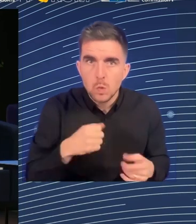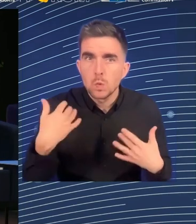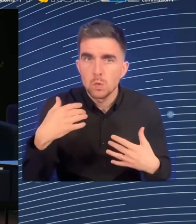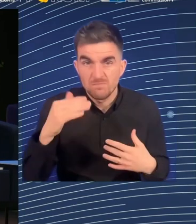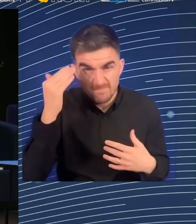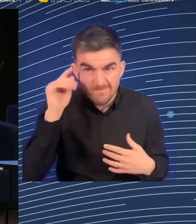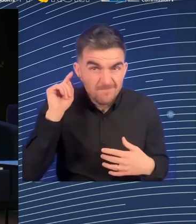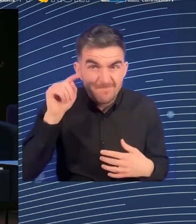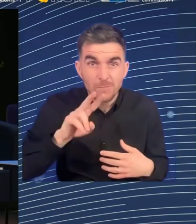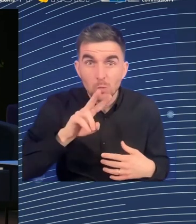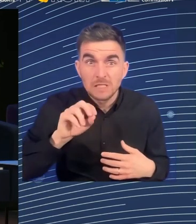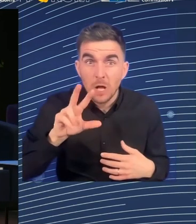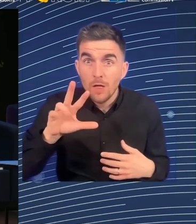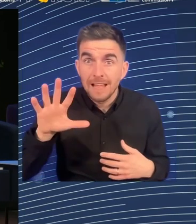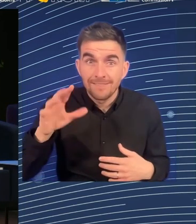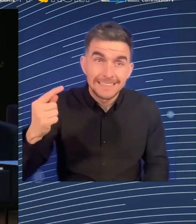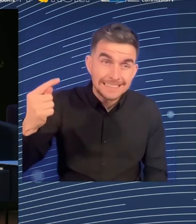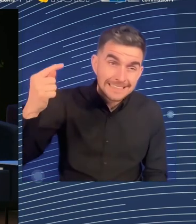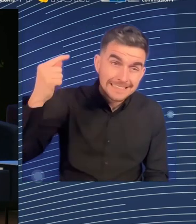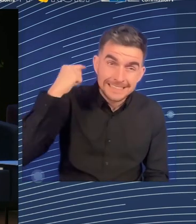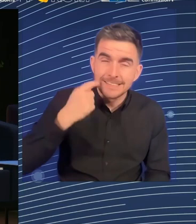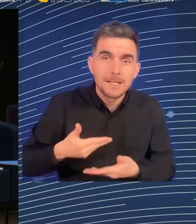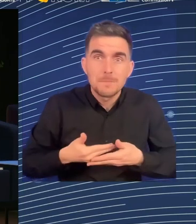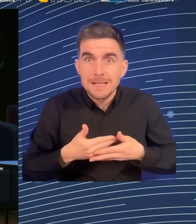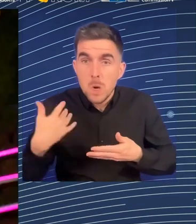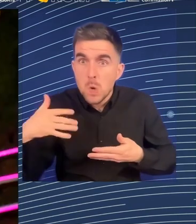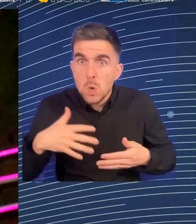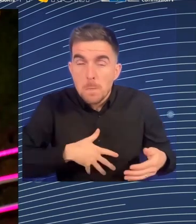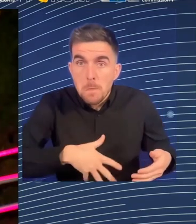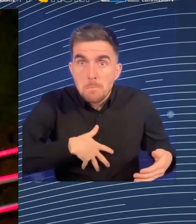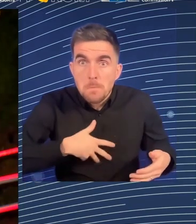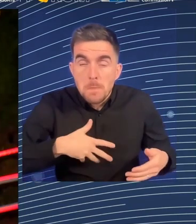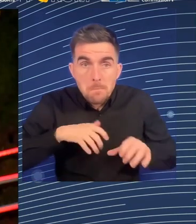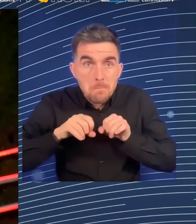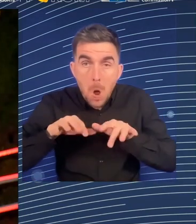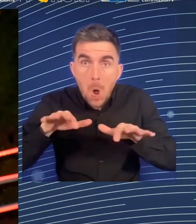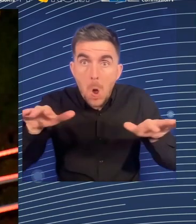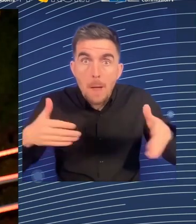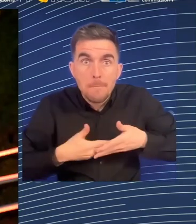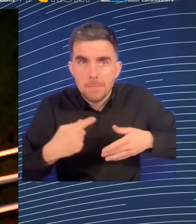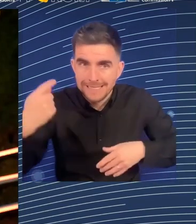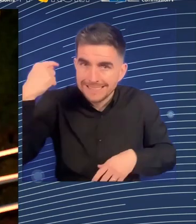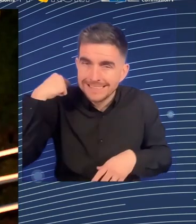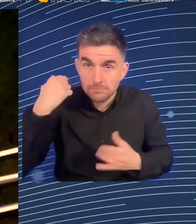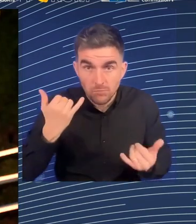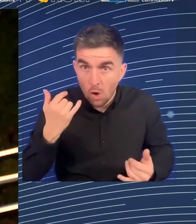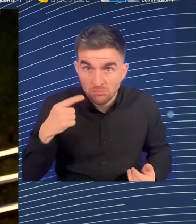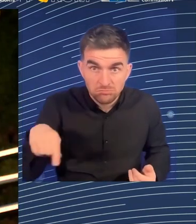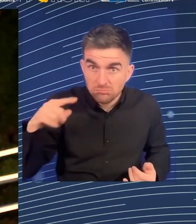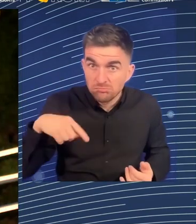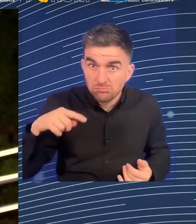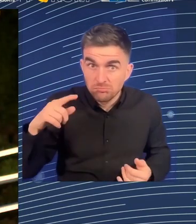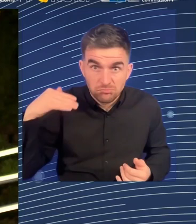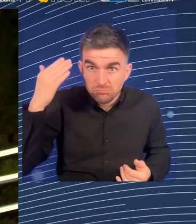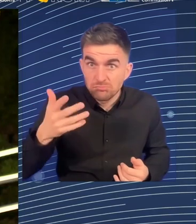health professionals, and the other one is personal care workers. So not only will we need more people